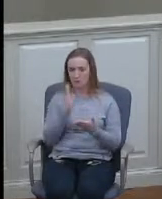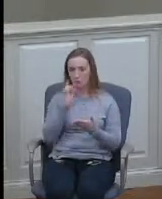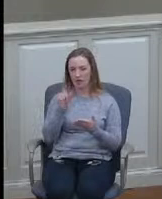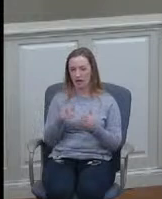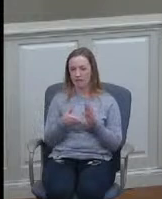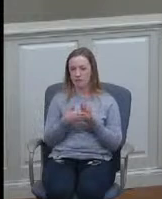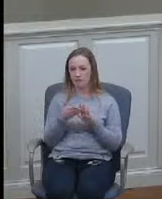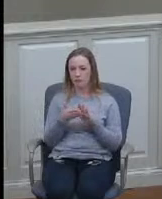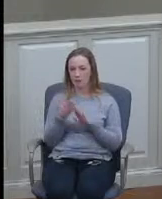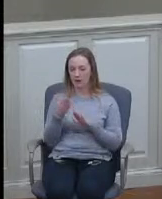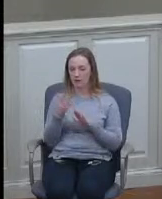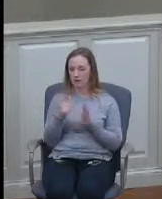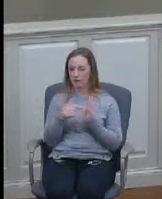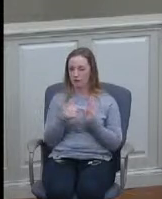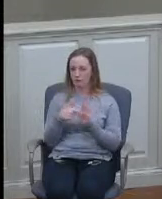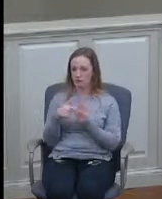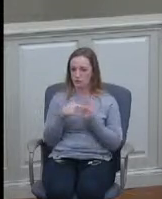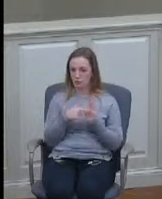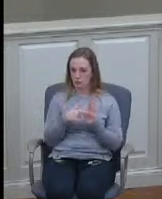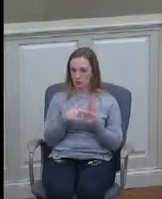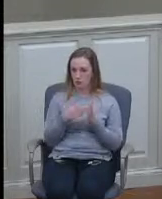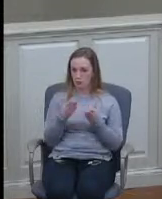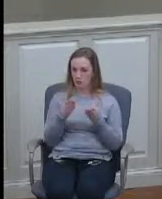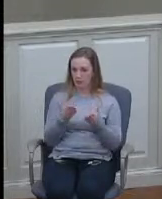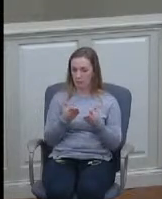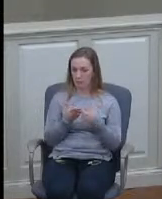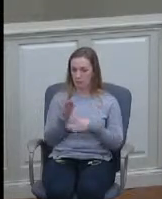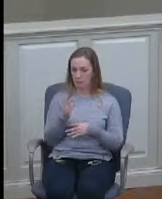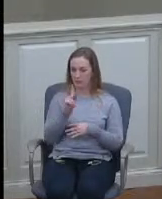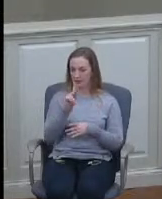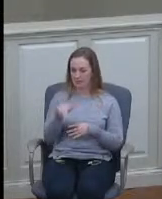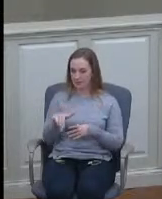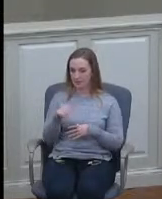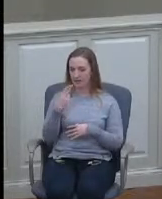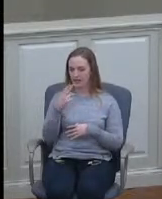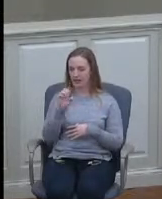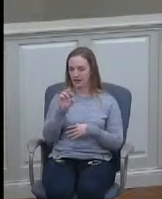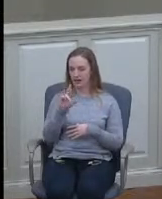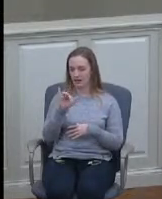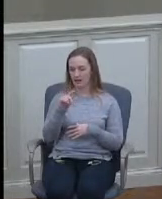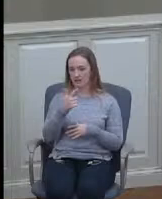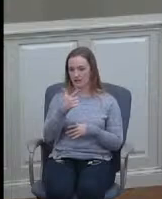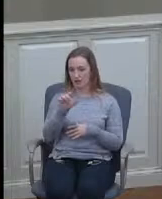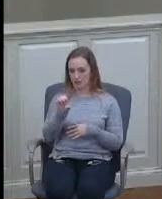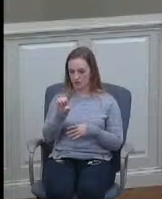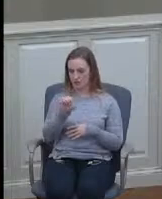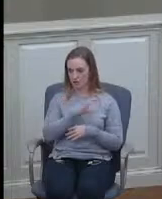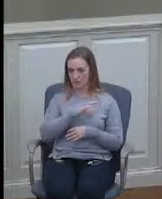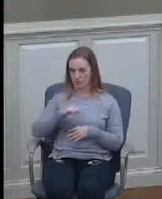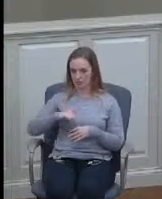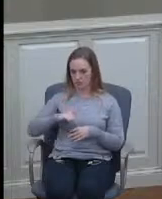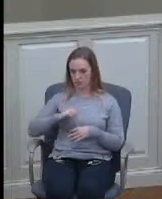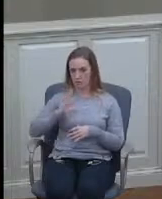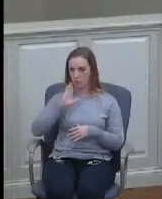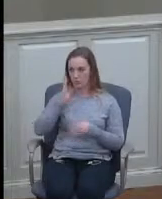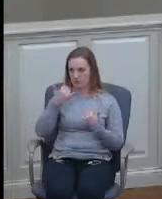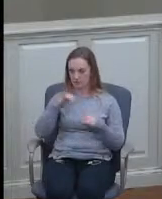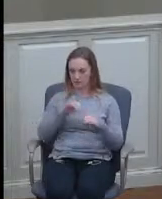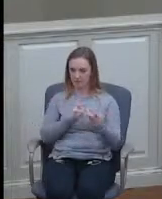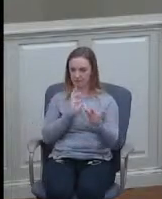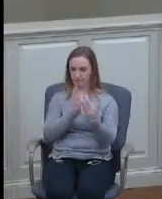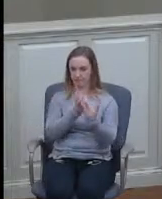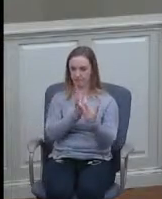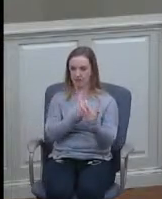those recommendations through the Kentucky Heritage Council just to make sure that we're still with our certified local government. But it's